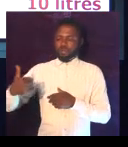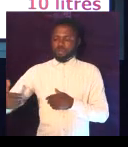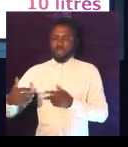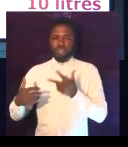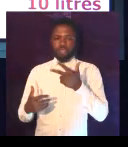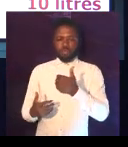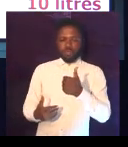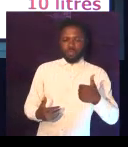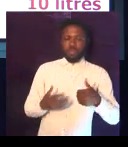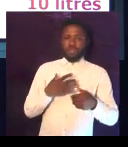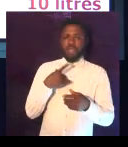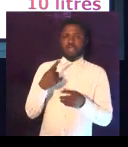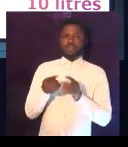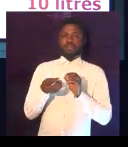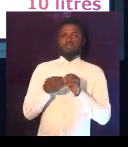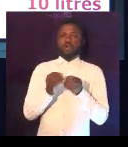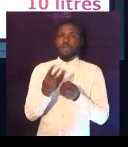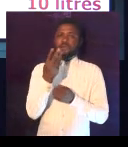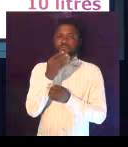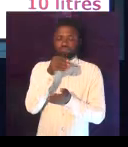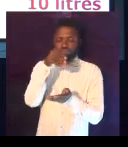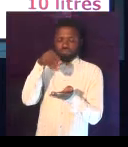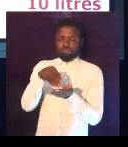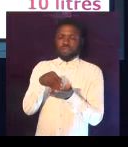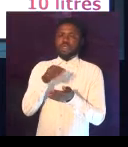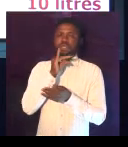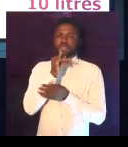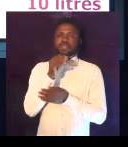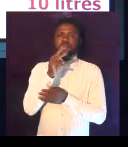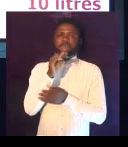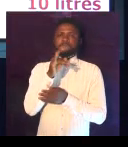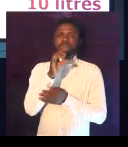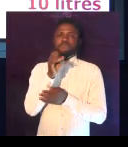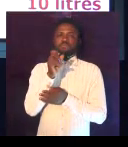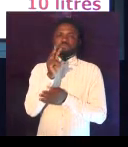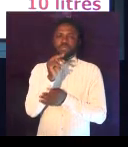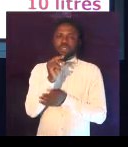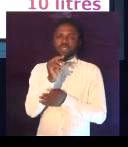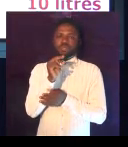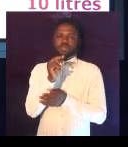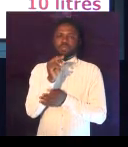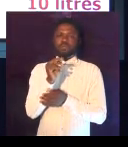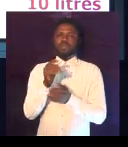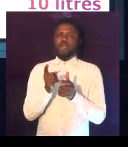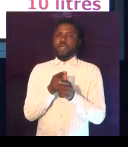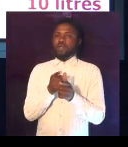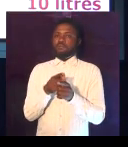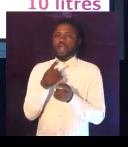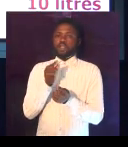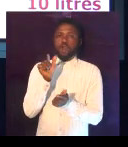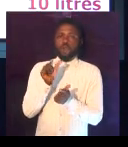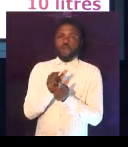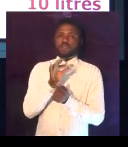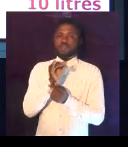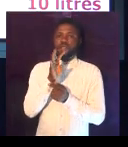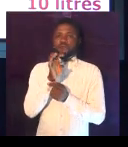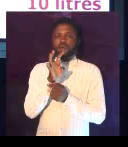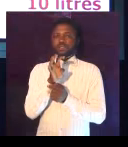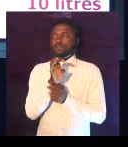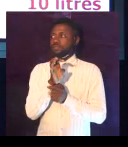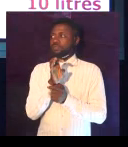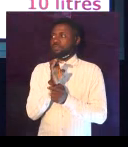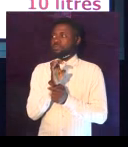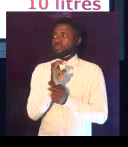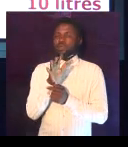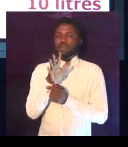on this side and 3 on this side. And the number 4 number will be the median. So I'll just see. First, the lowest one is